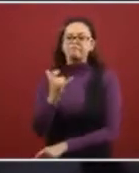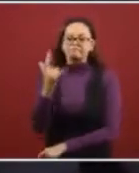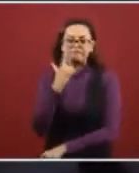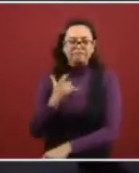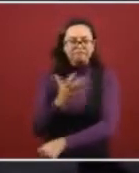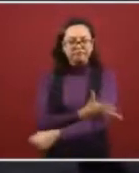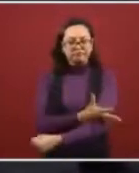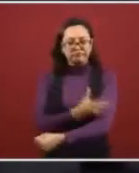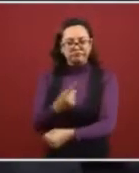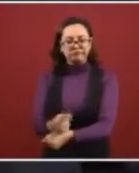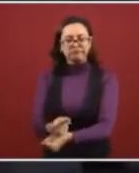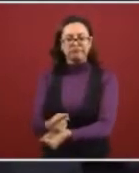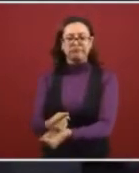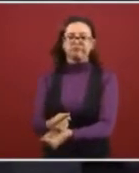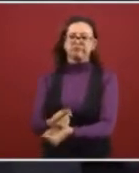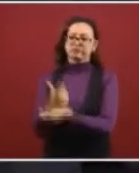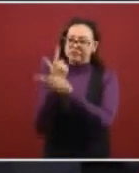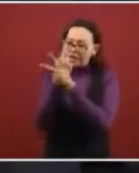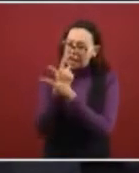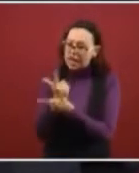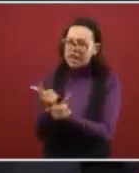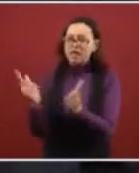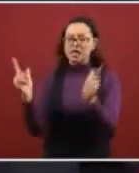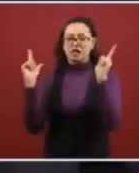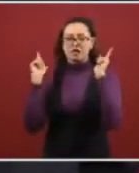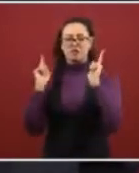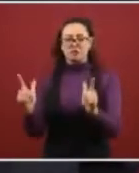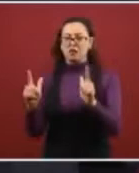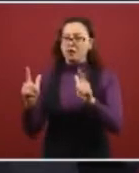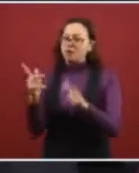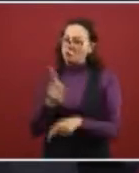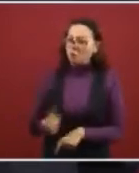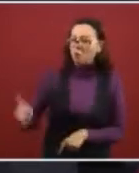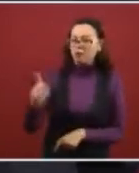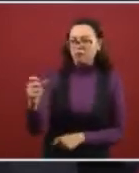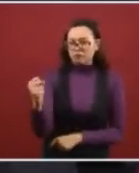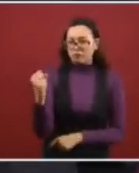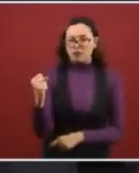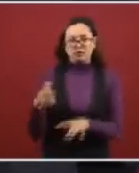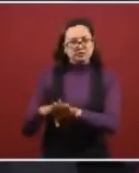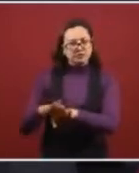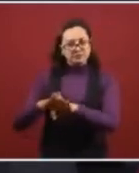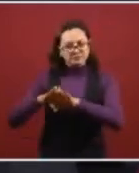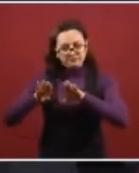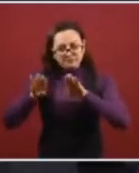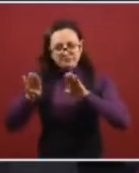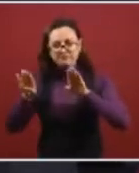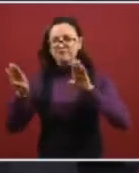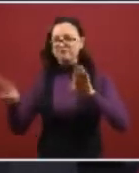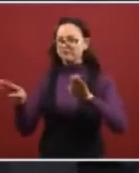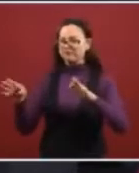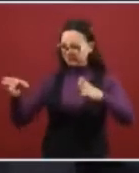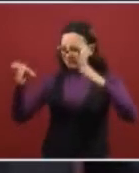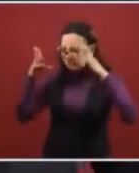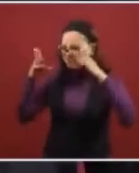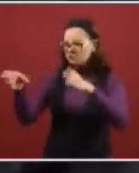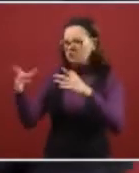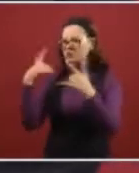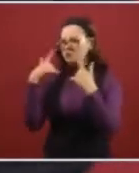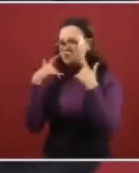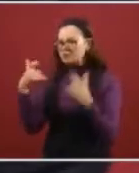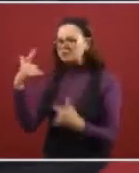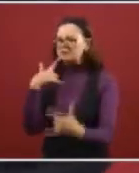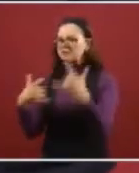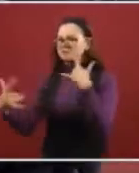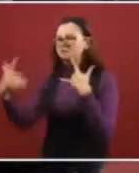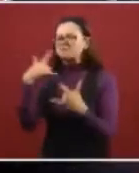for honesty por la libertad, for liberty, por la democracia, for democracy. Tiene uno un escudo